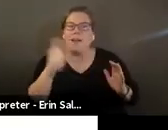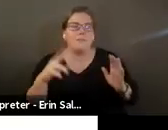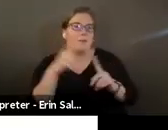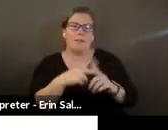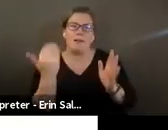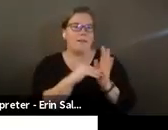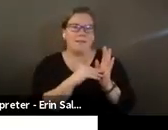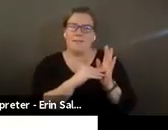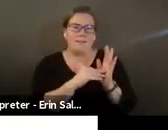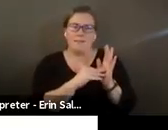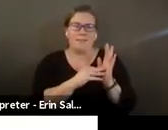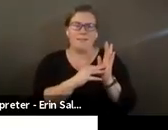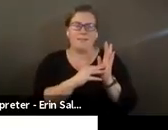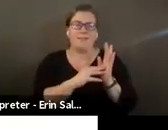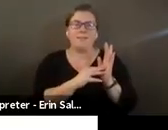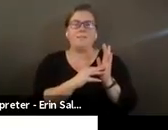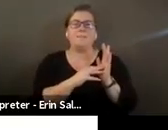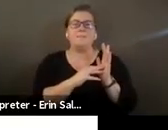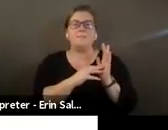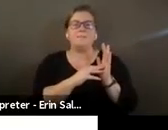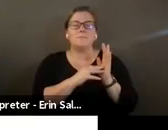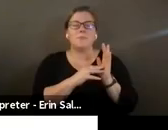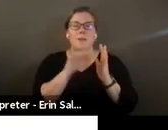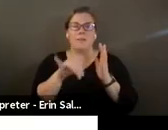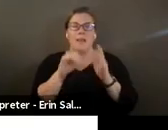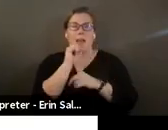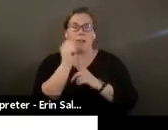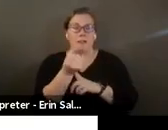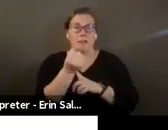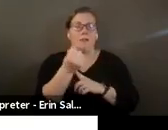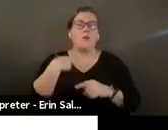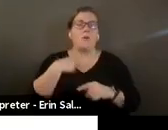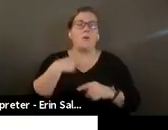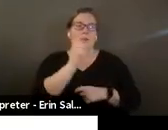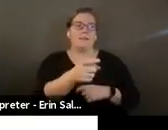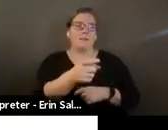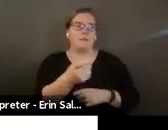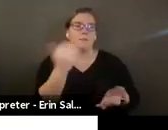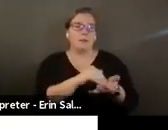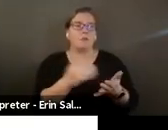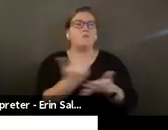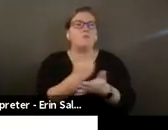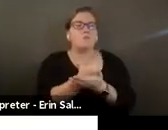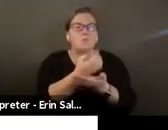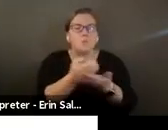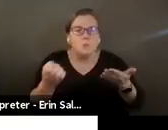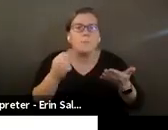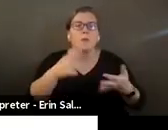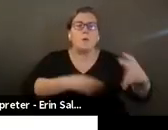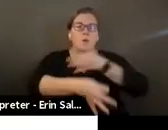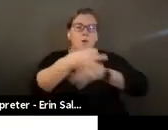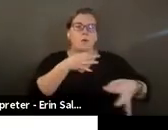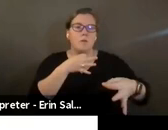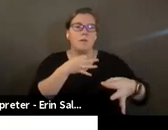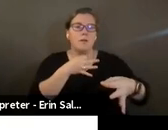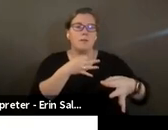And so in those circumstances, we can reissue them new equipment or a replacement. If